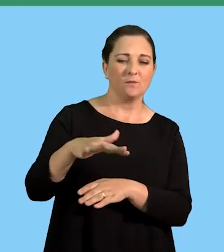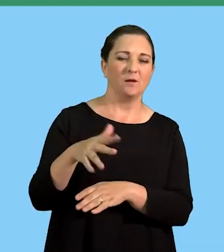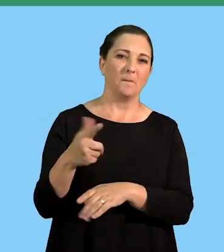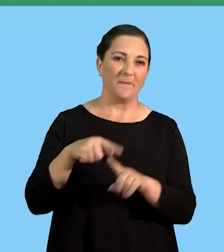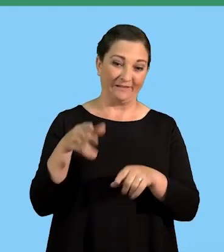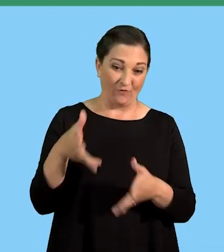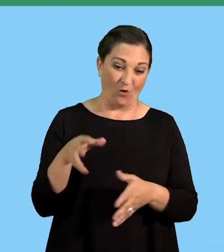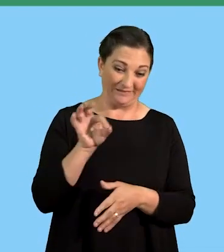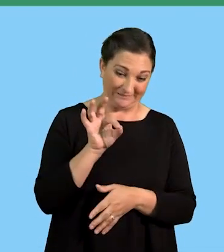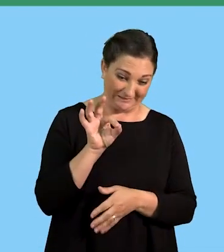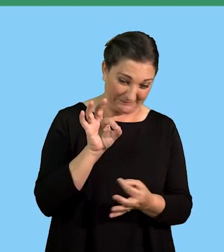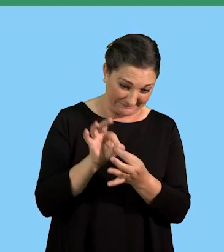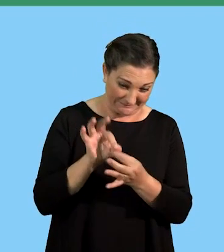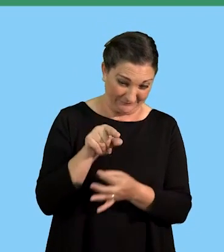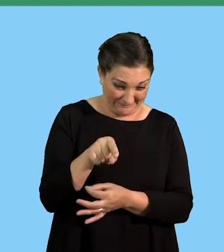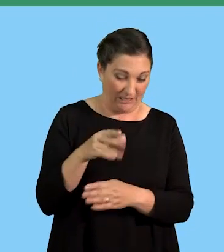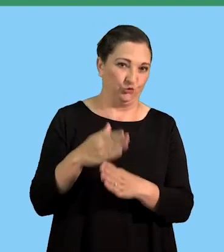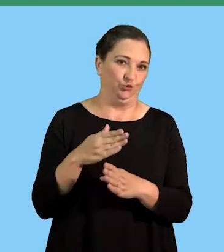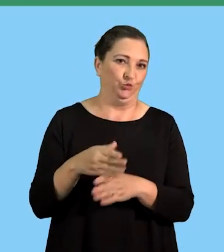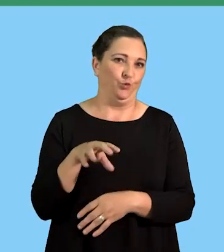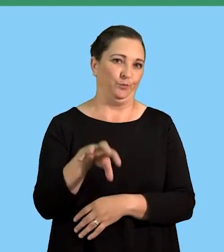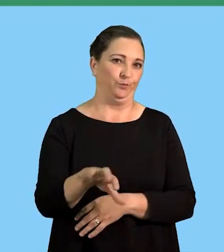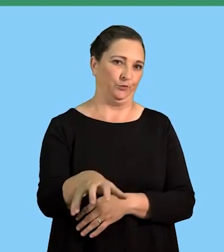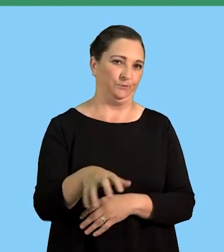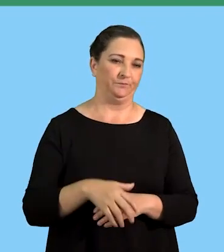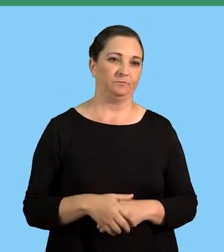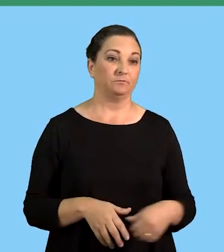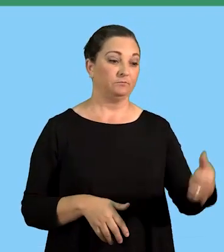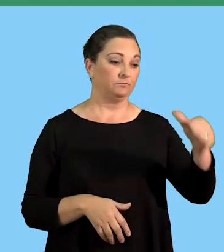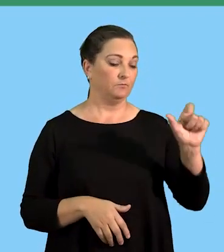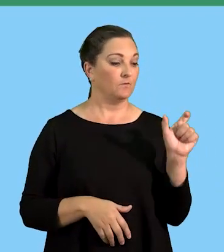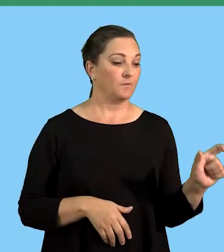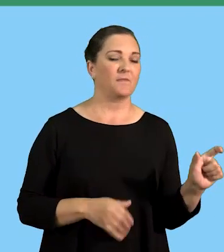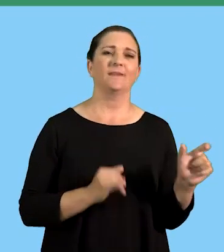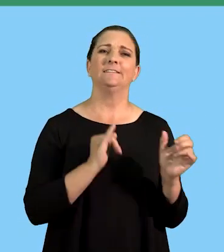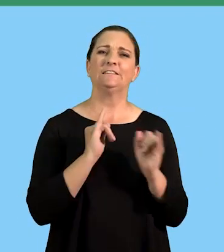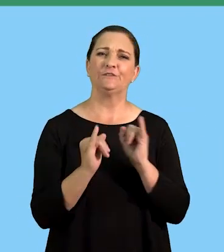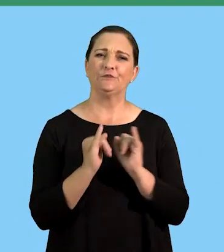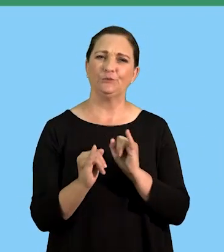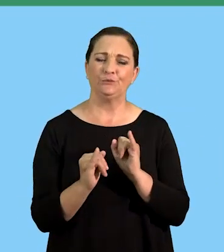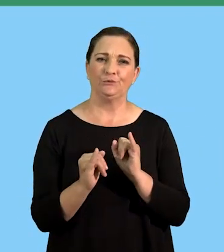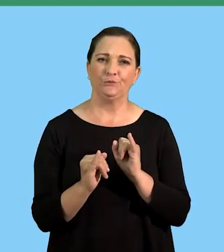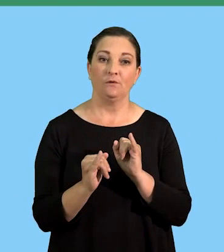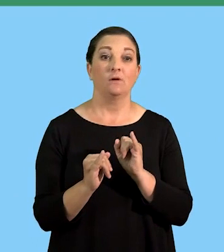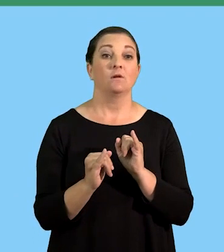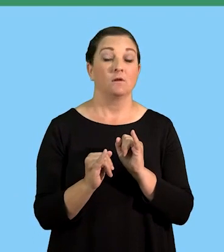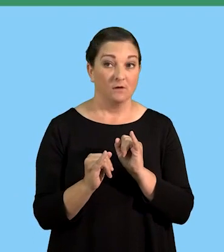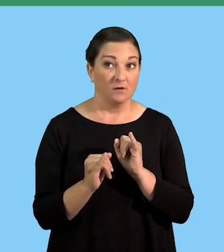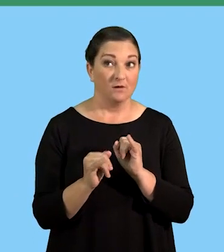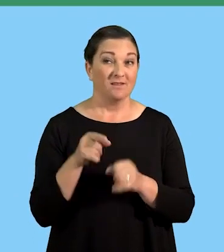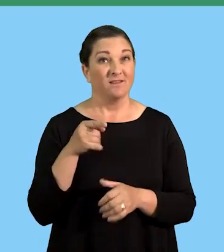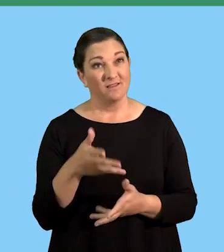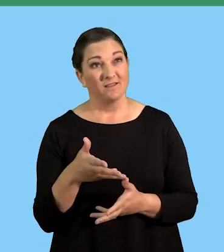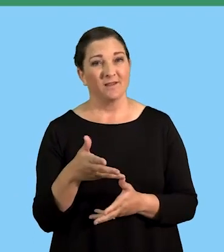a specific job. We then have the term interview, which is